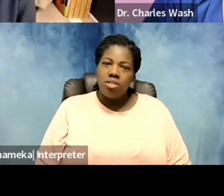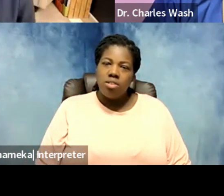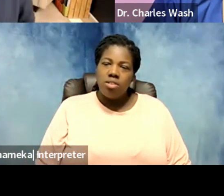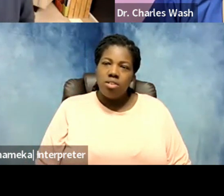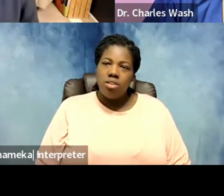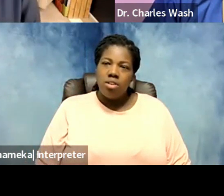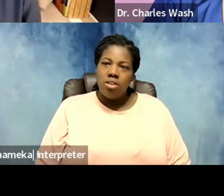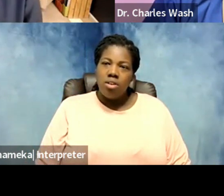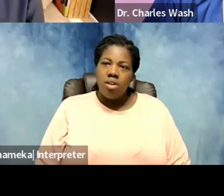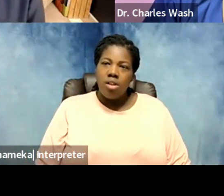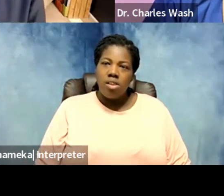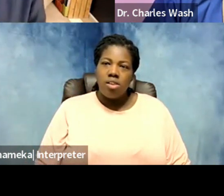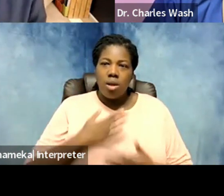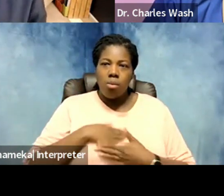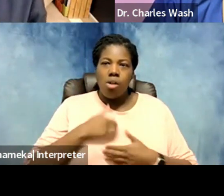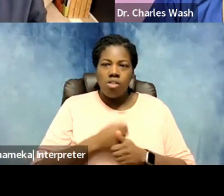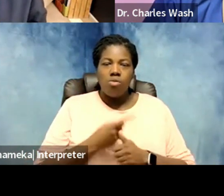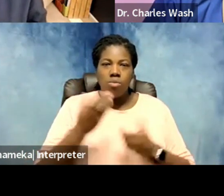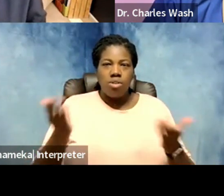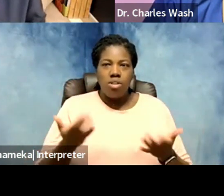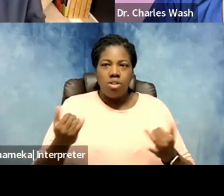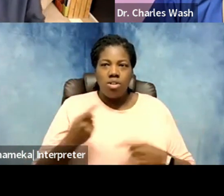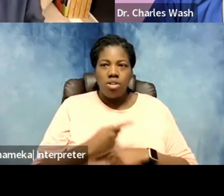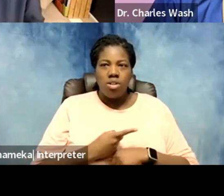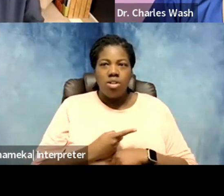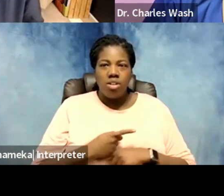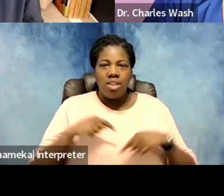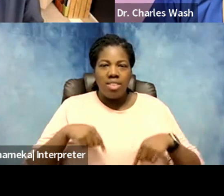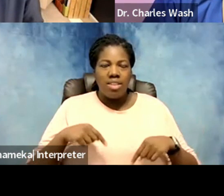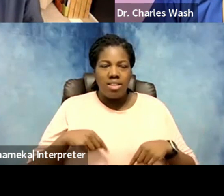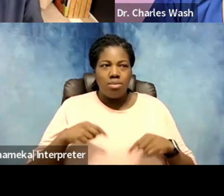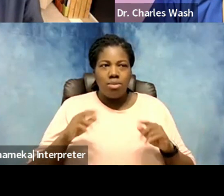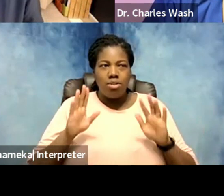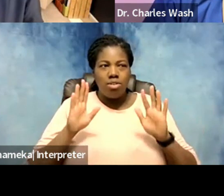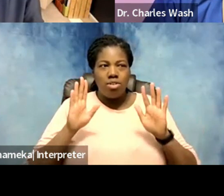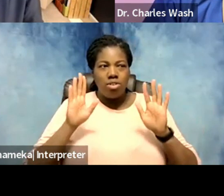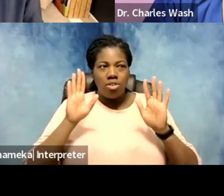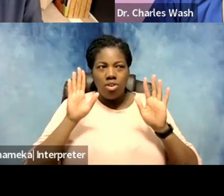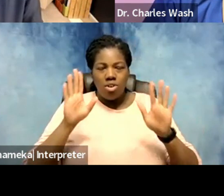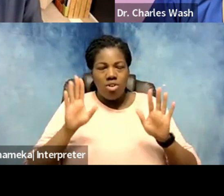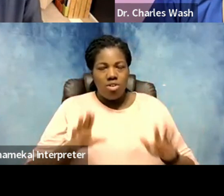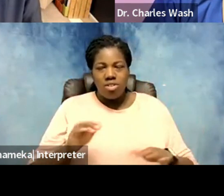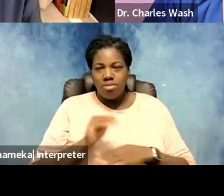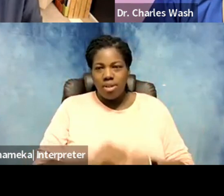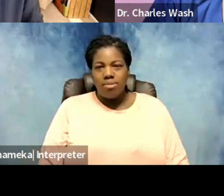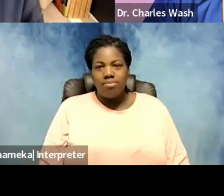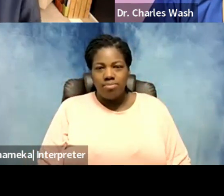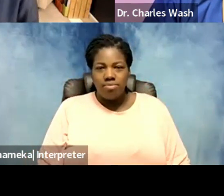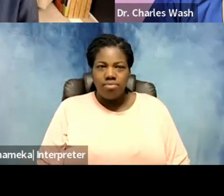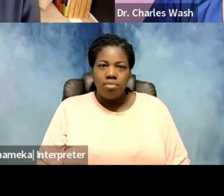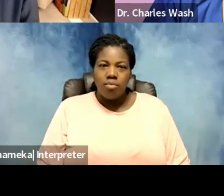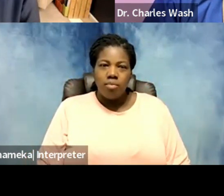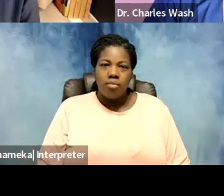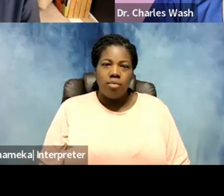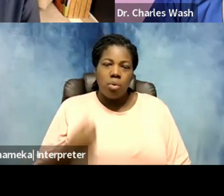that's great. I appreciate everyone being on today. This has been an unbelievable night. Well, we're